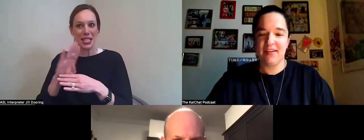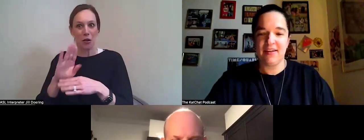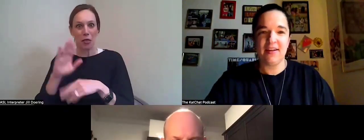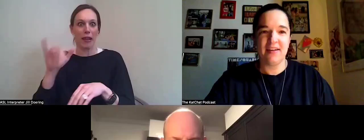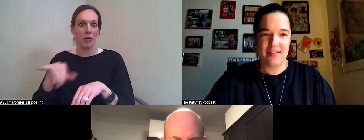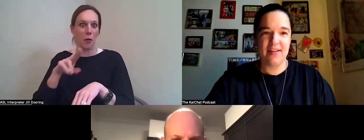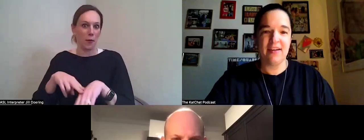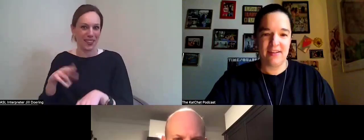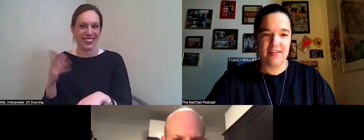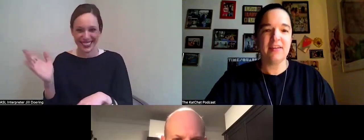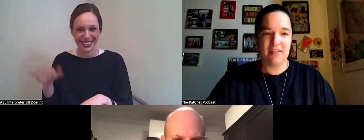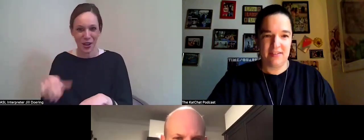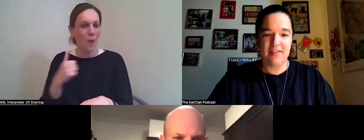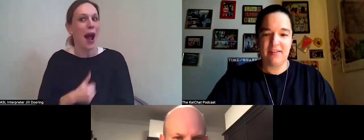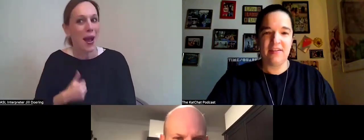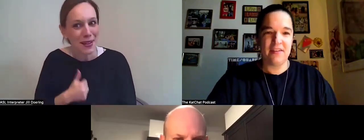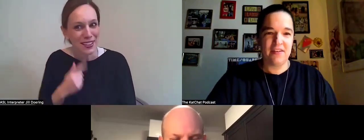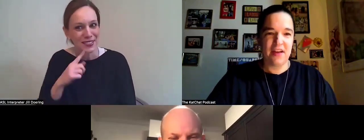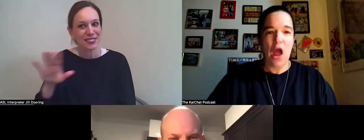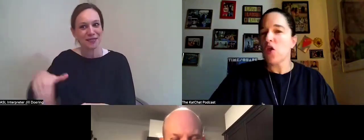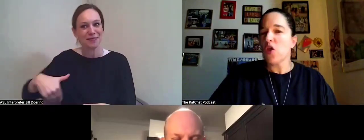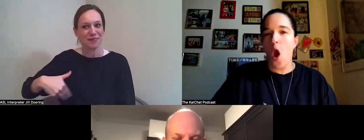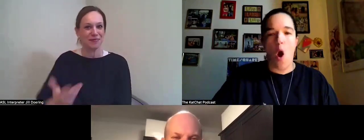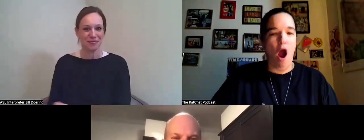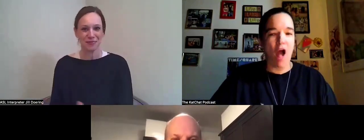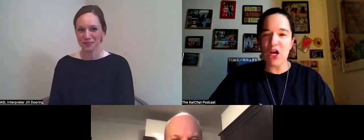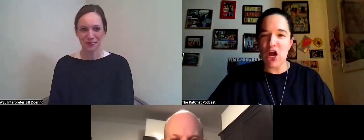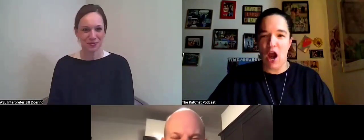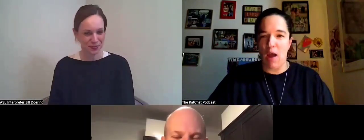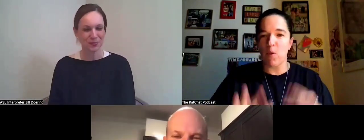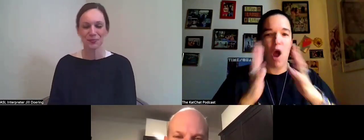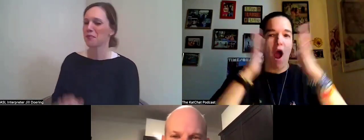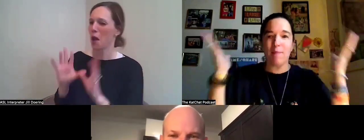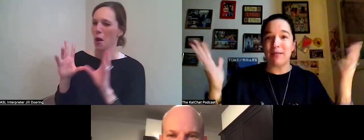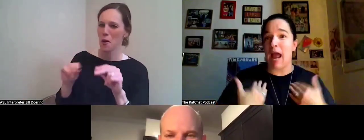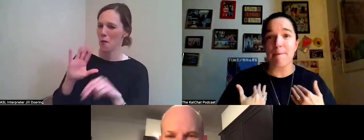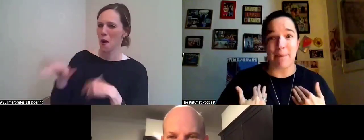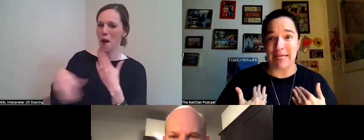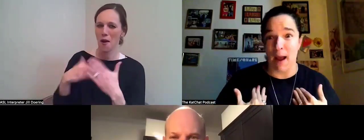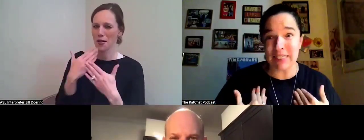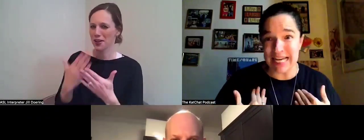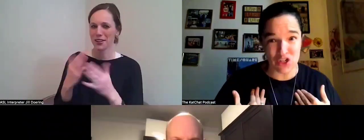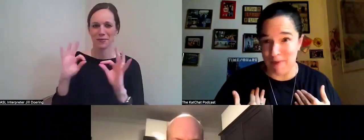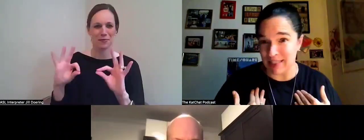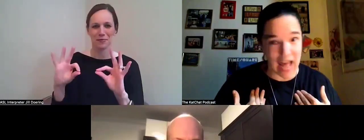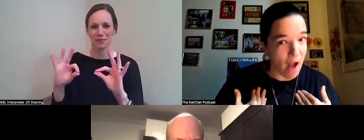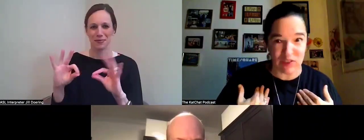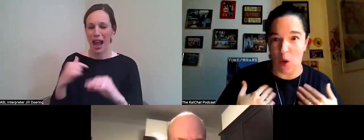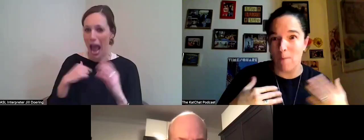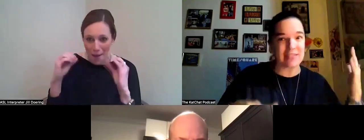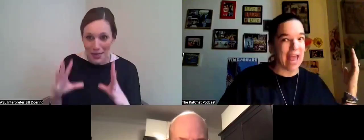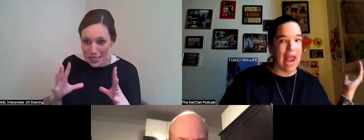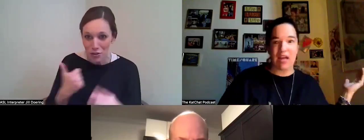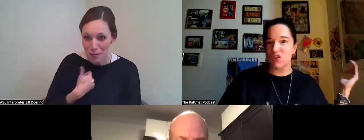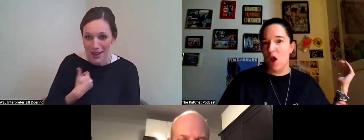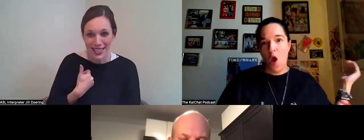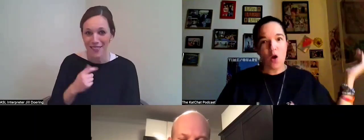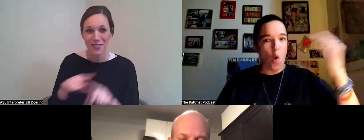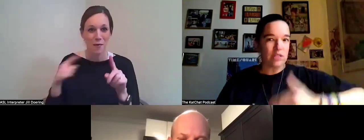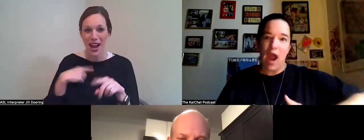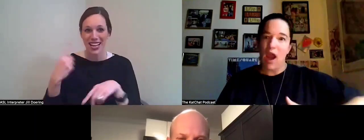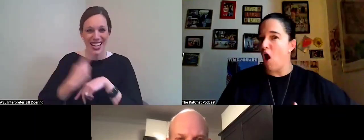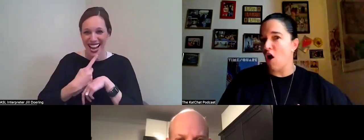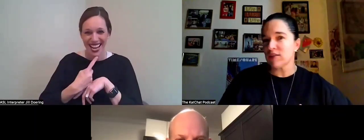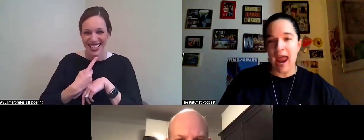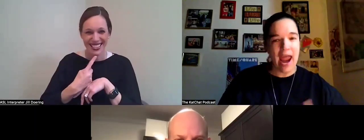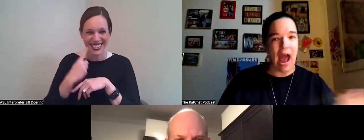usual. So my apologies. No, all good. Well, but I'm a teacher myself, so my day